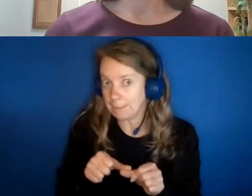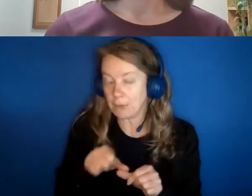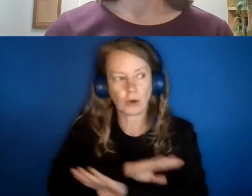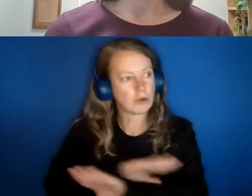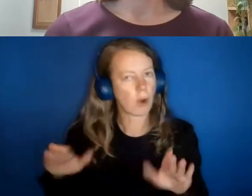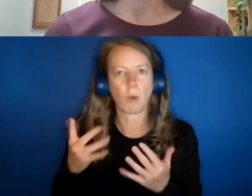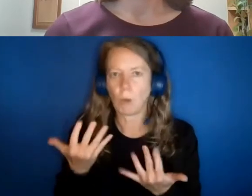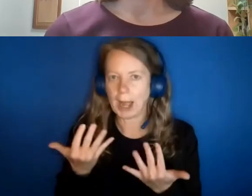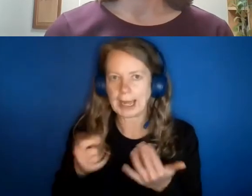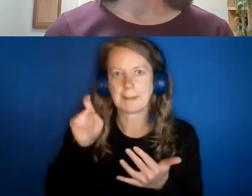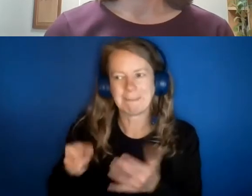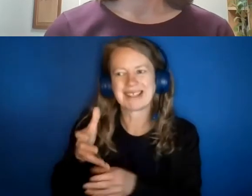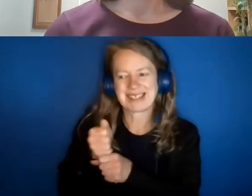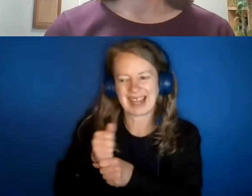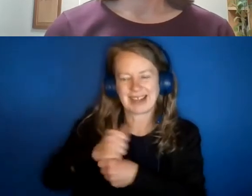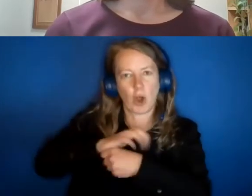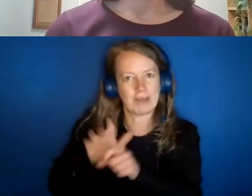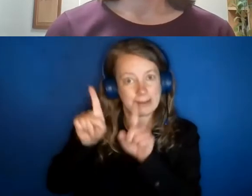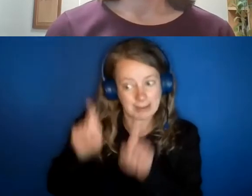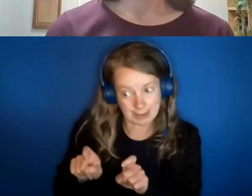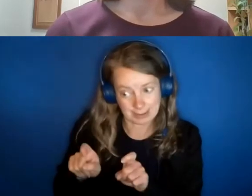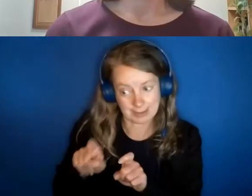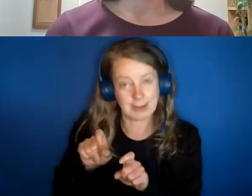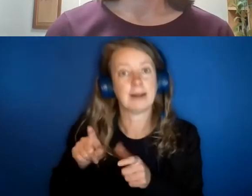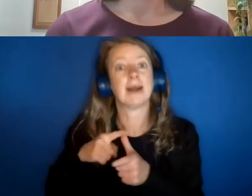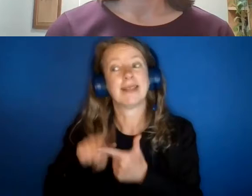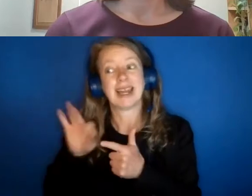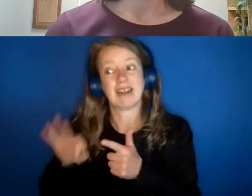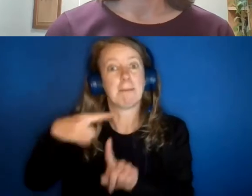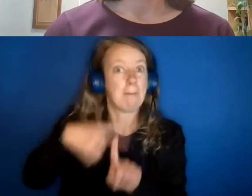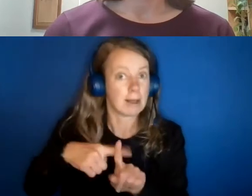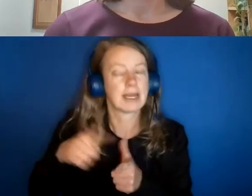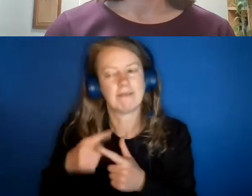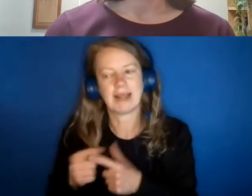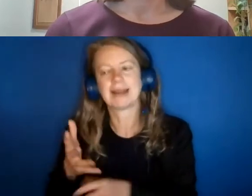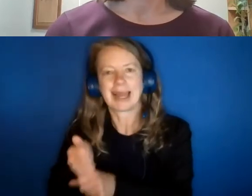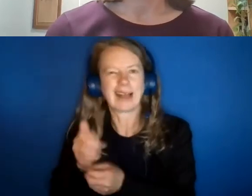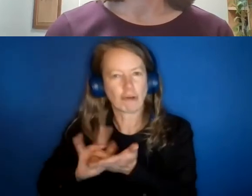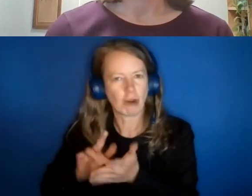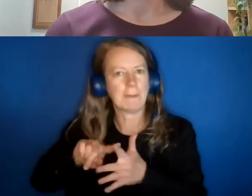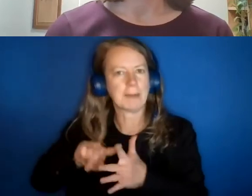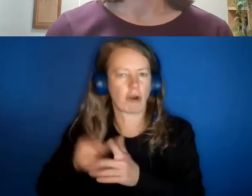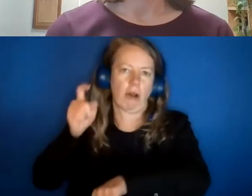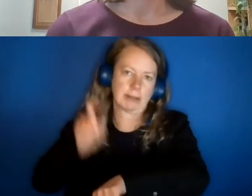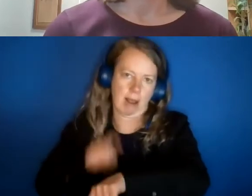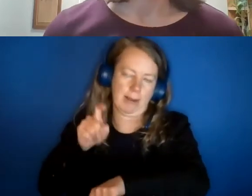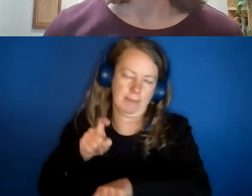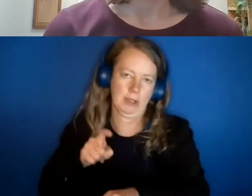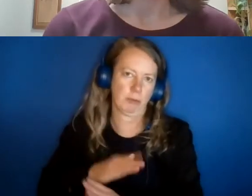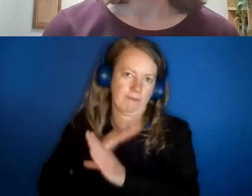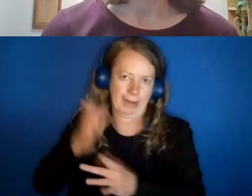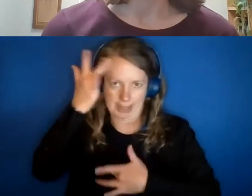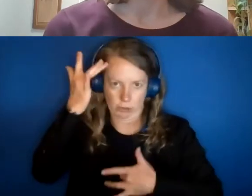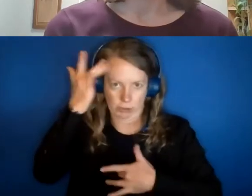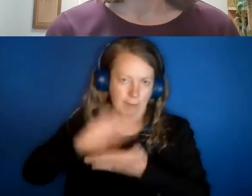test so that you can get your treatment started on time and prevent that severe illness from developing.